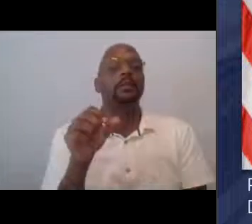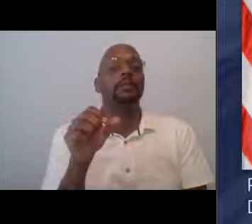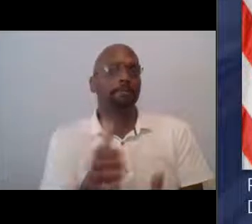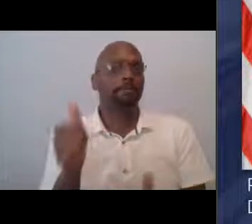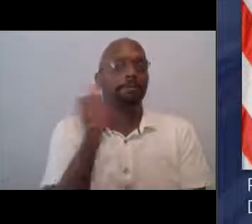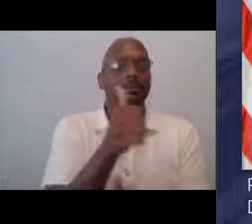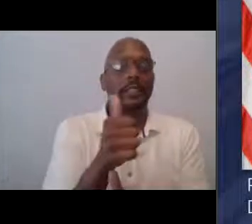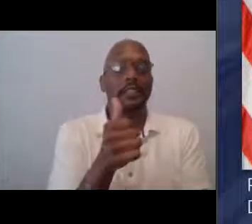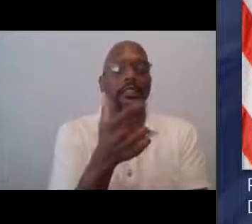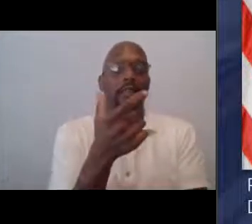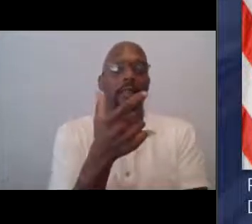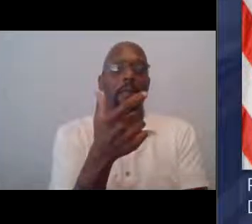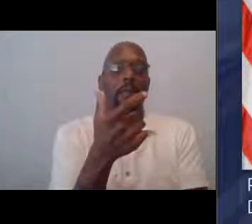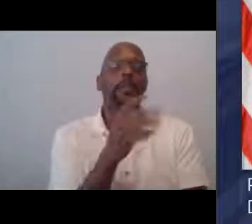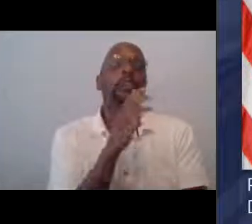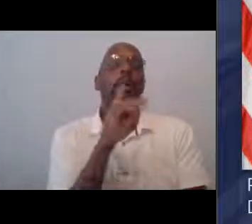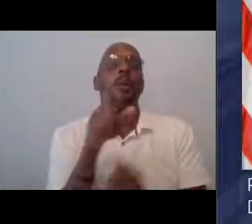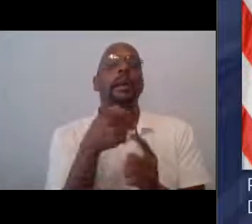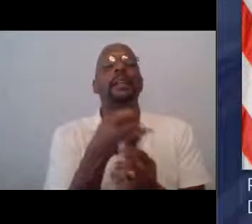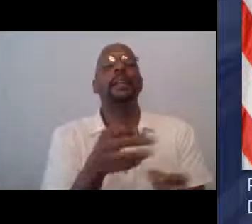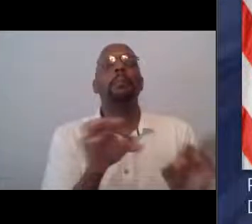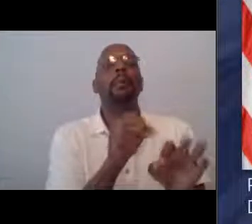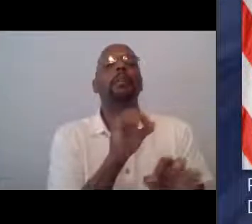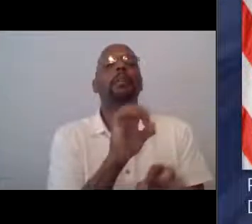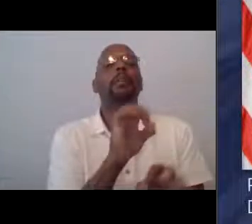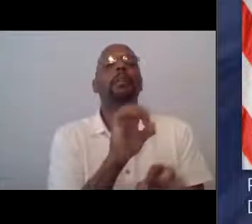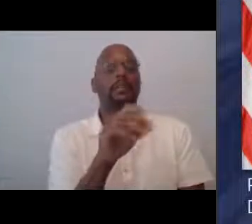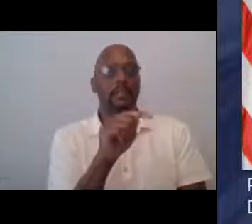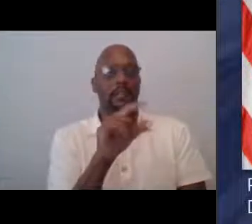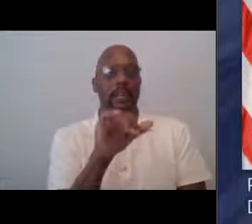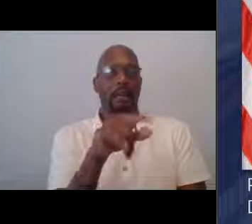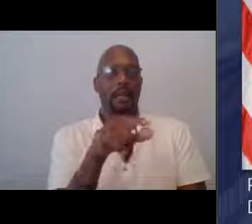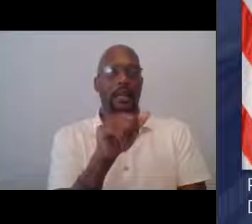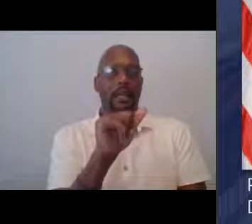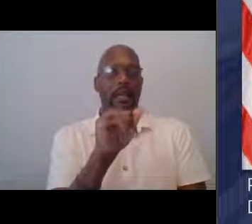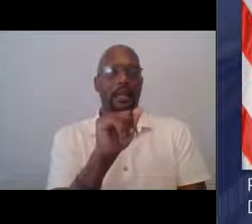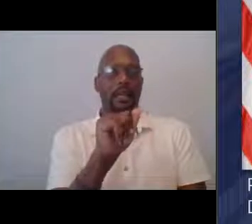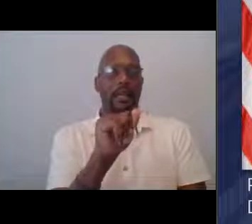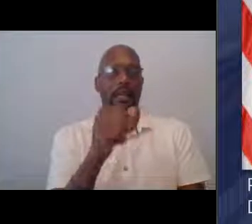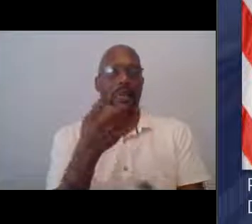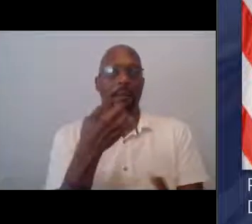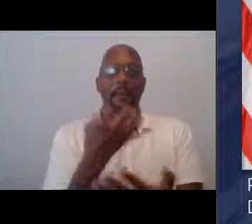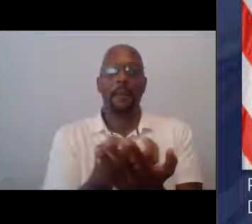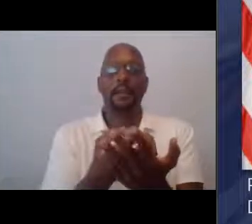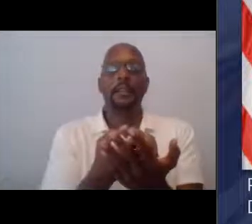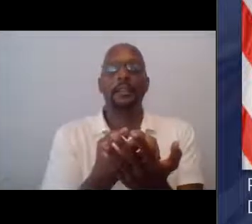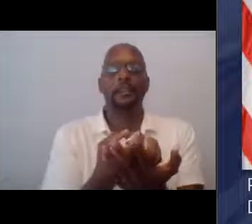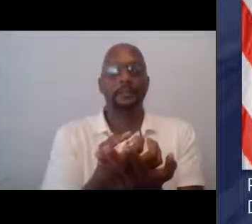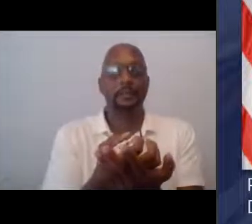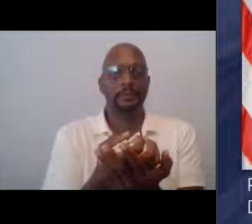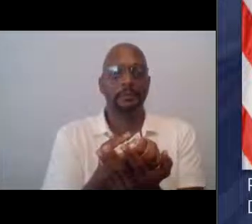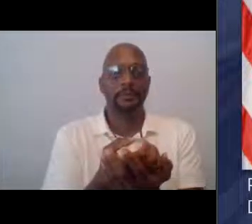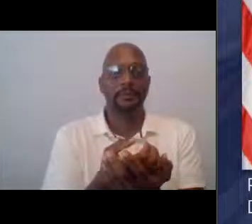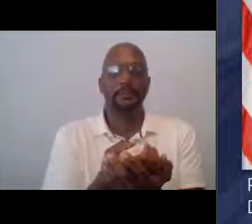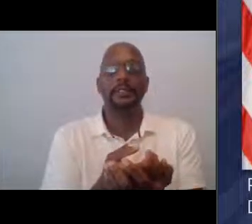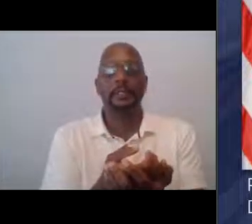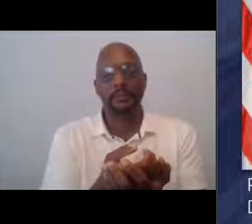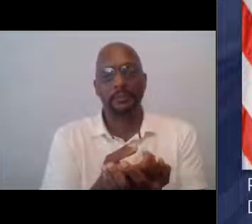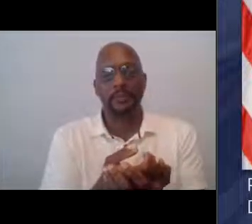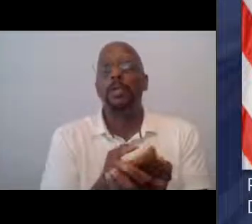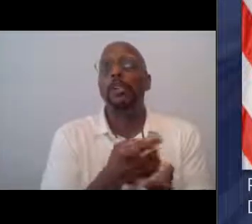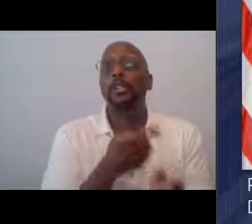highlighting the significance of our corridor and the TIFIA funding that we recently awarded. That was just last week. We had to do it at the nick of time before the end of the federal